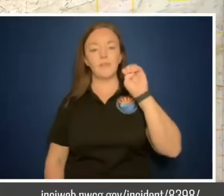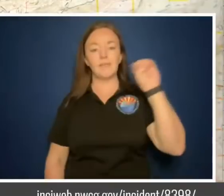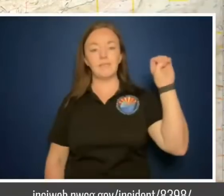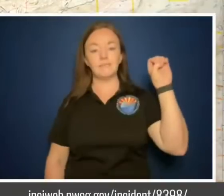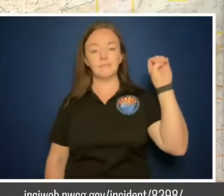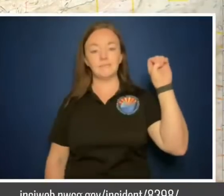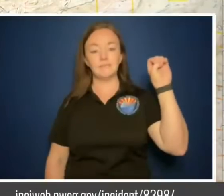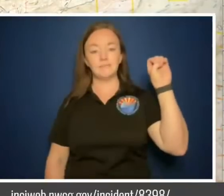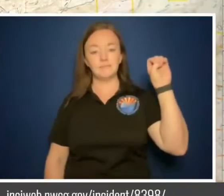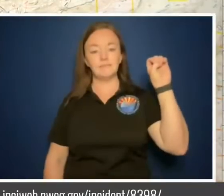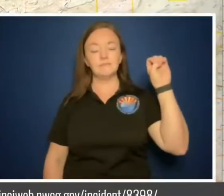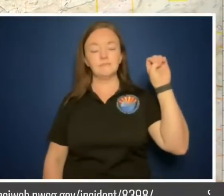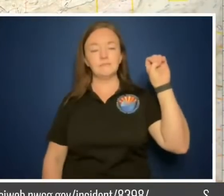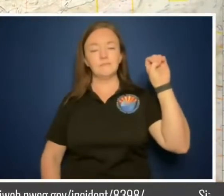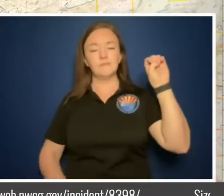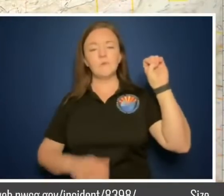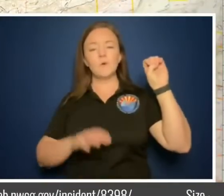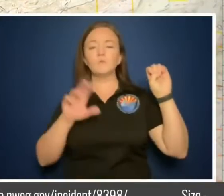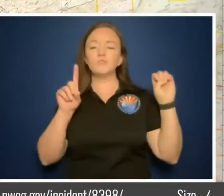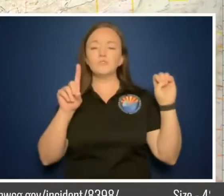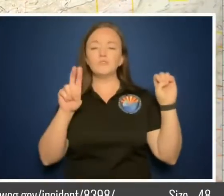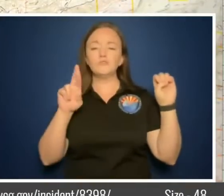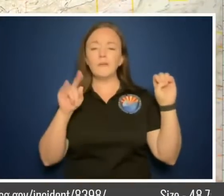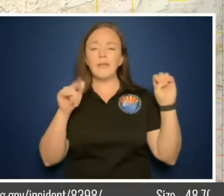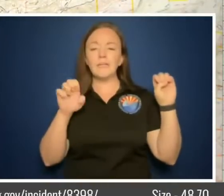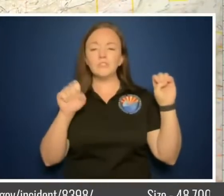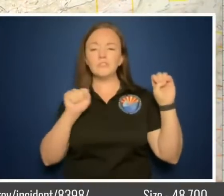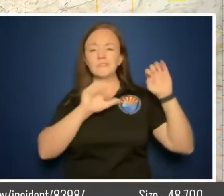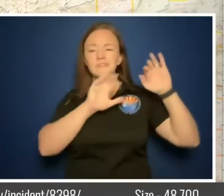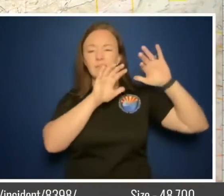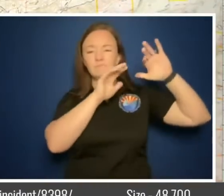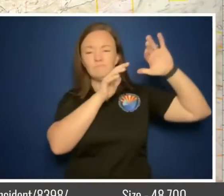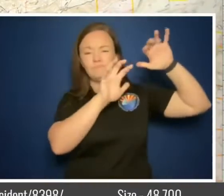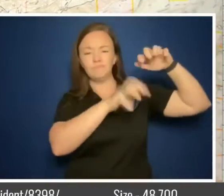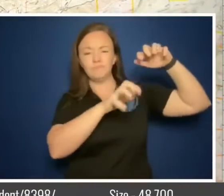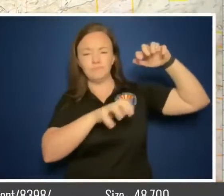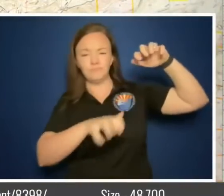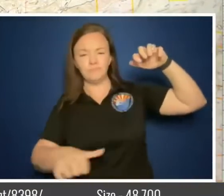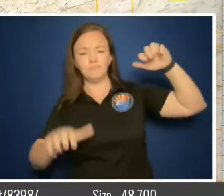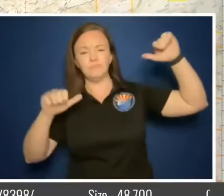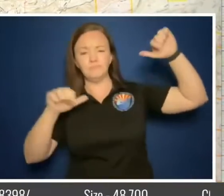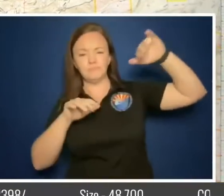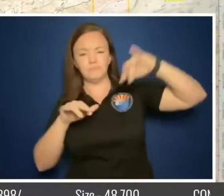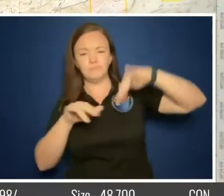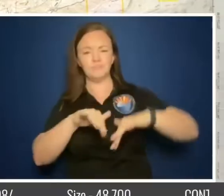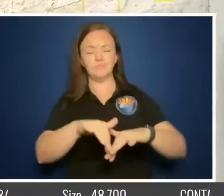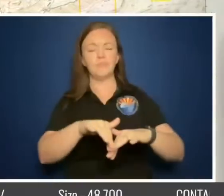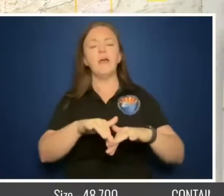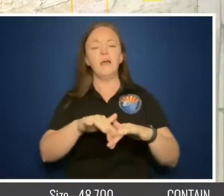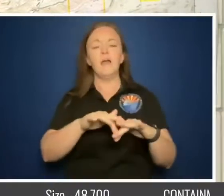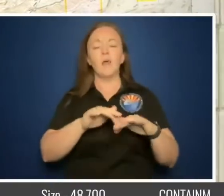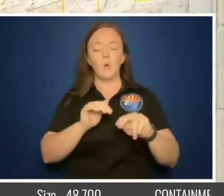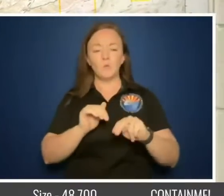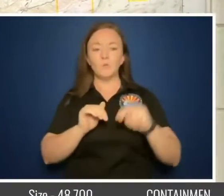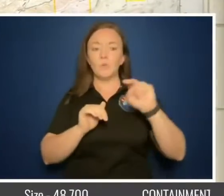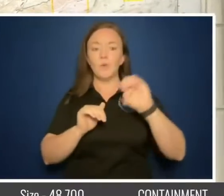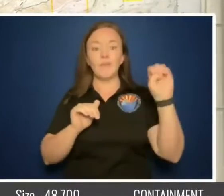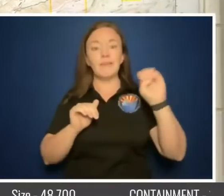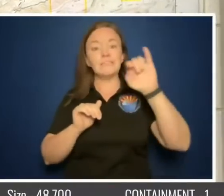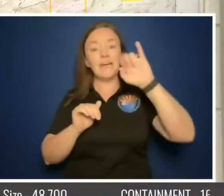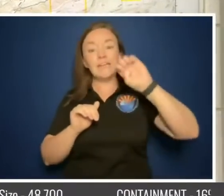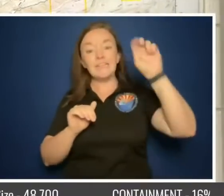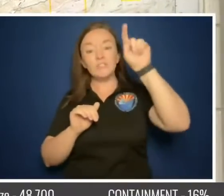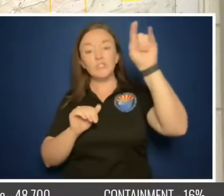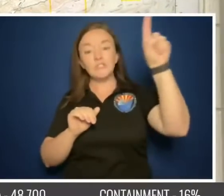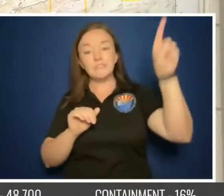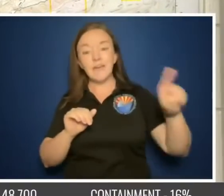longer drainages do extend out towards the east and to the north pretty far. What we have out here is older